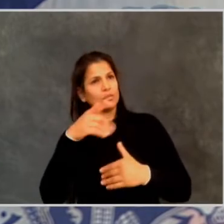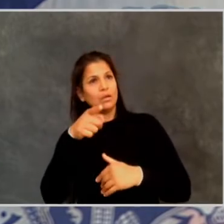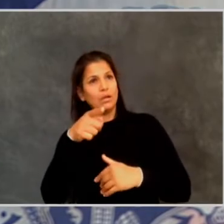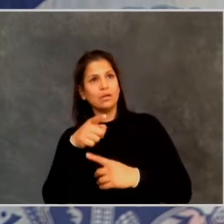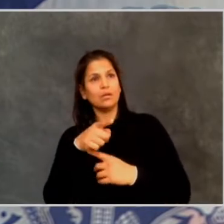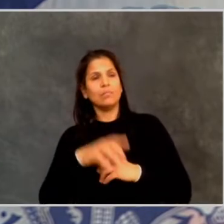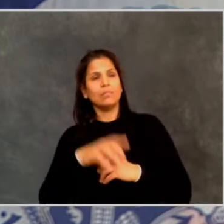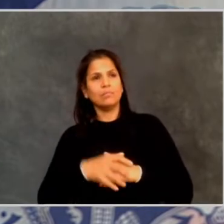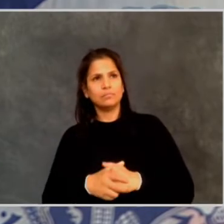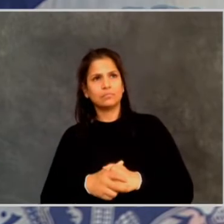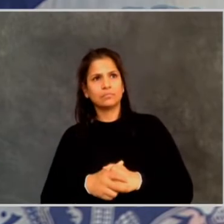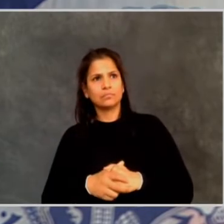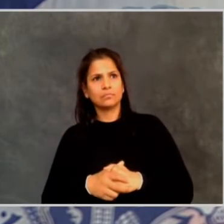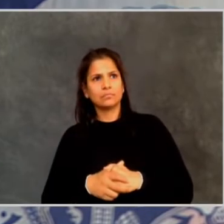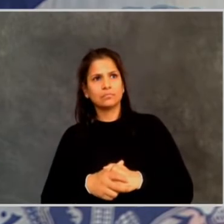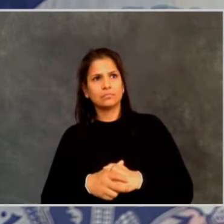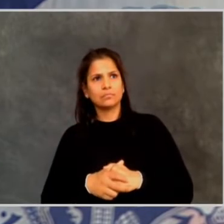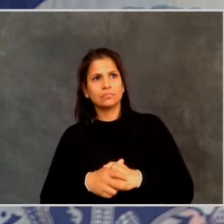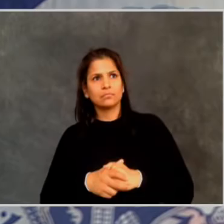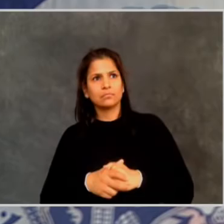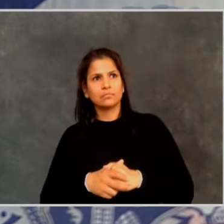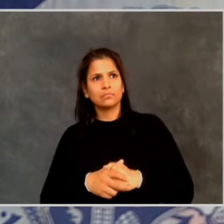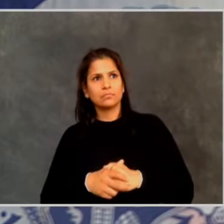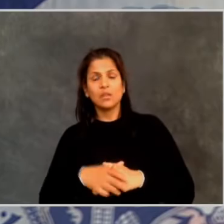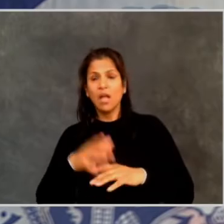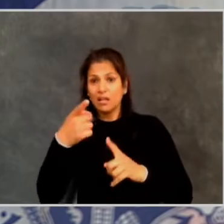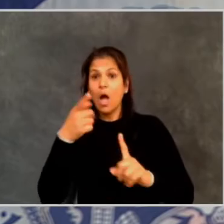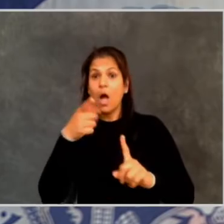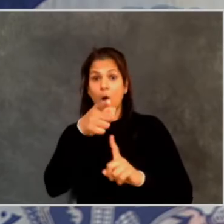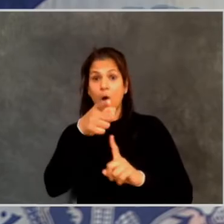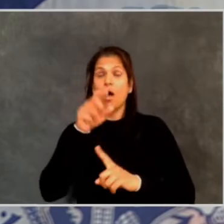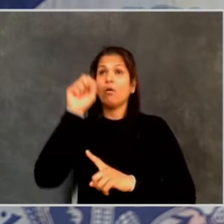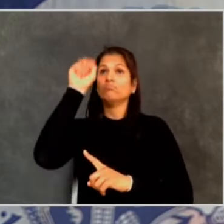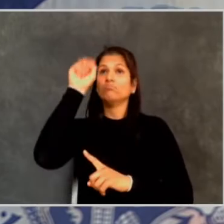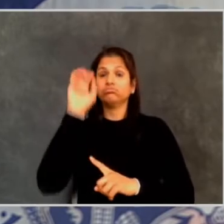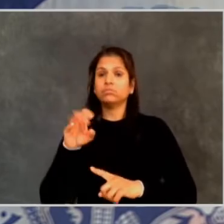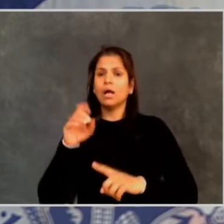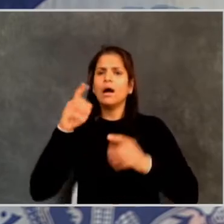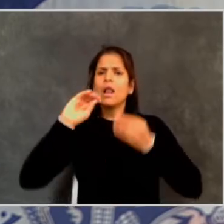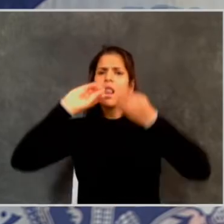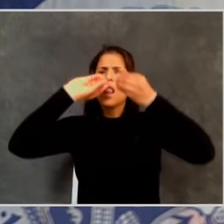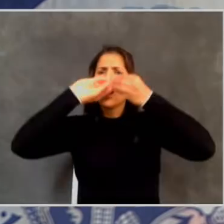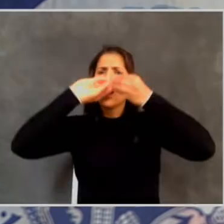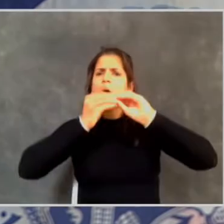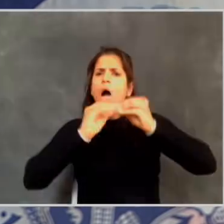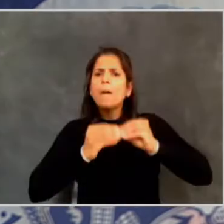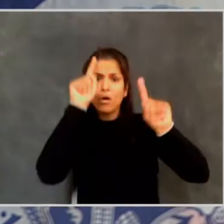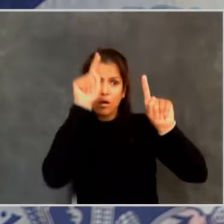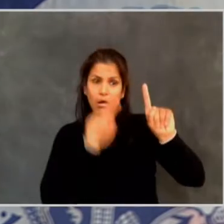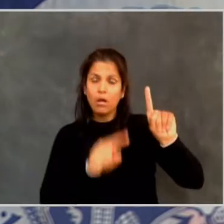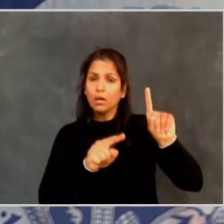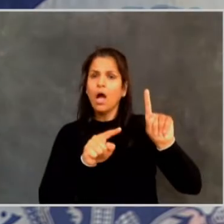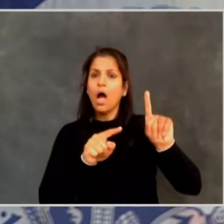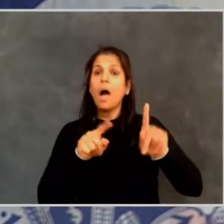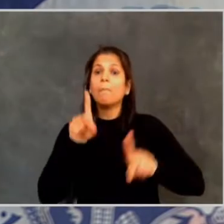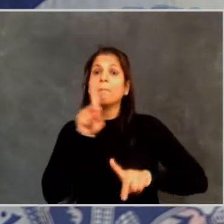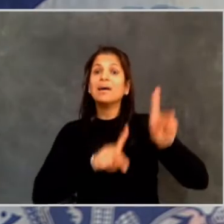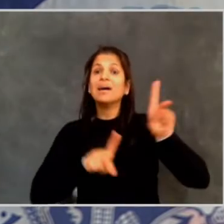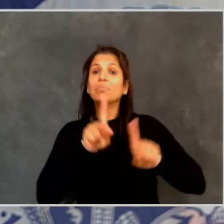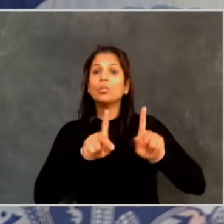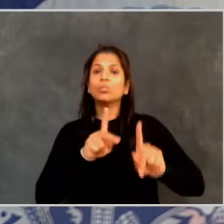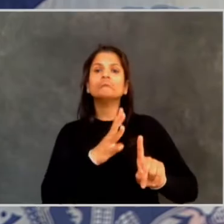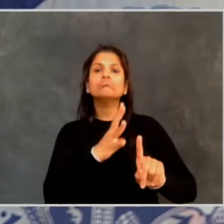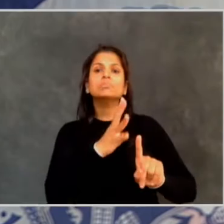could summarize what you have found up until this point, and also talk about the campaign that the city's putting together to reach